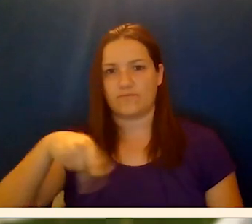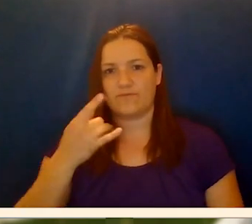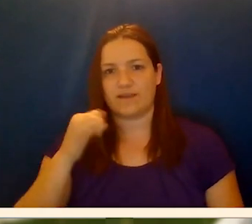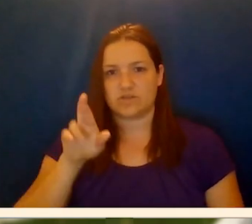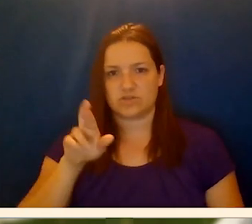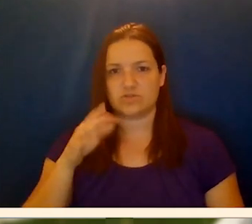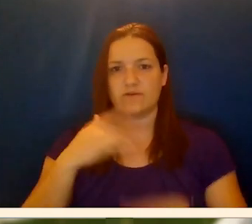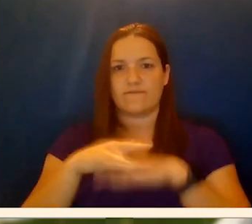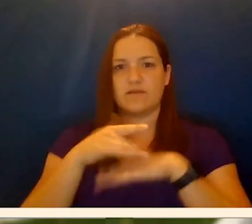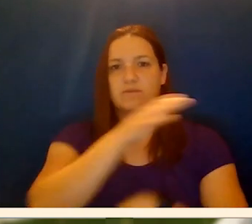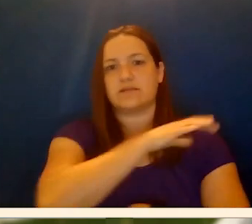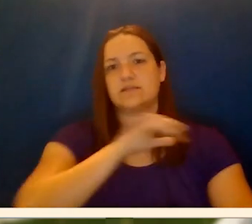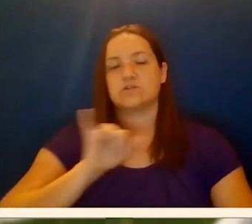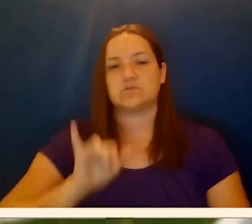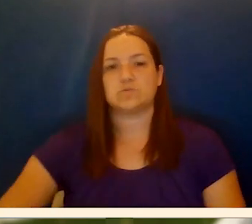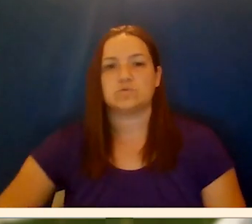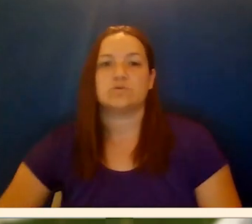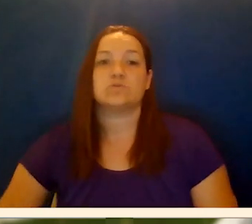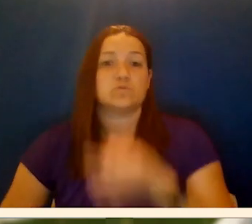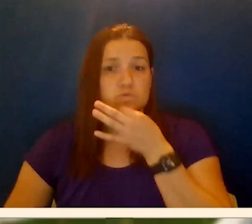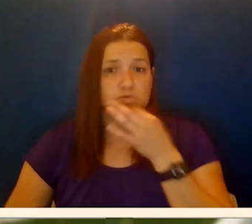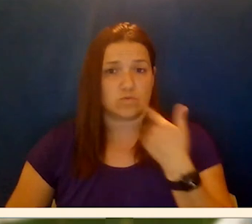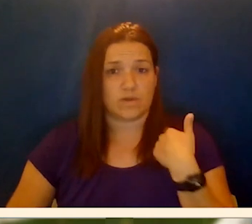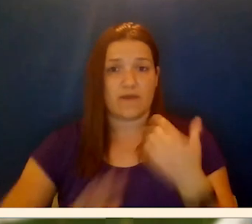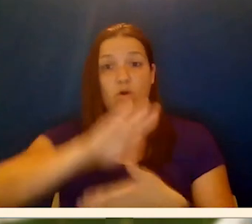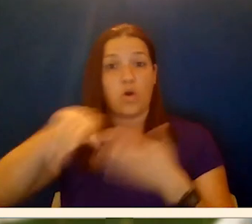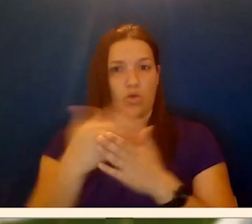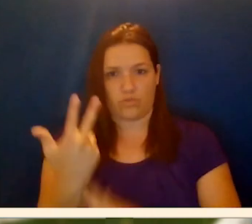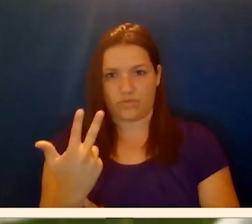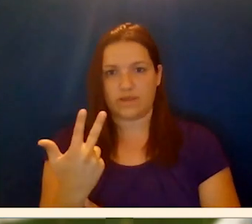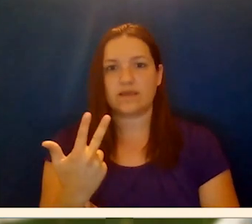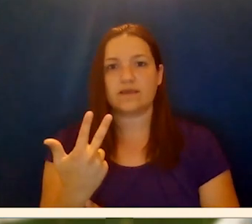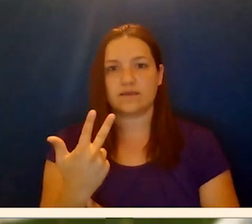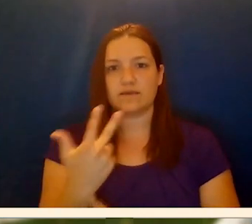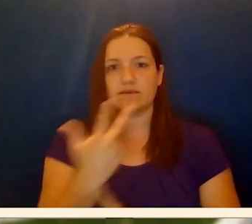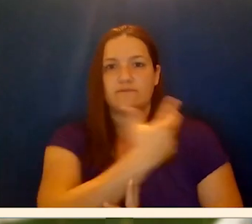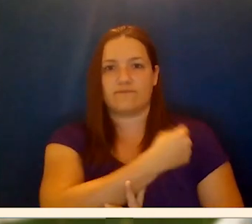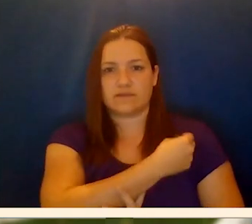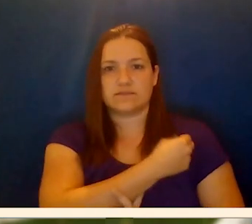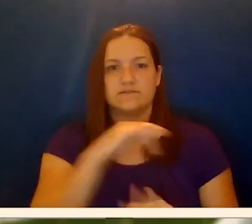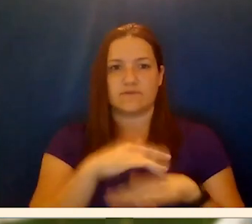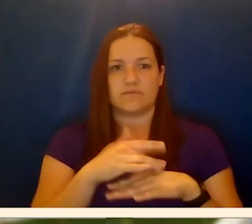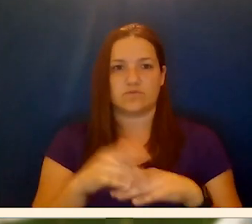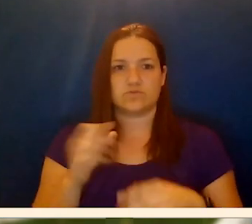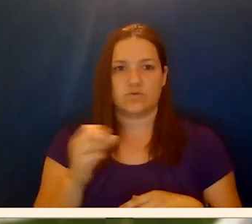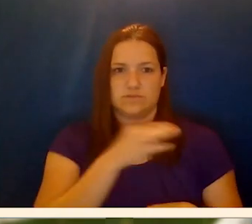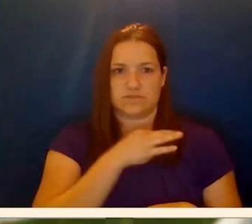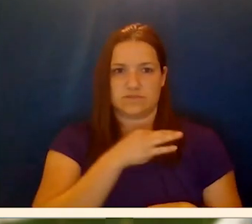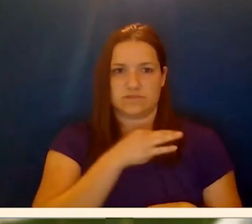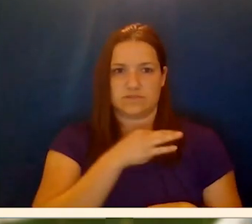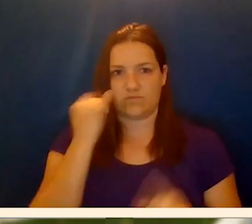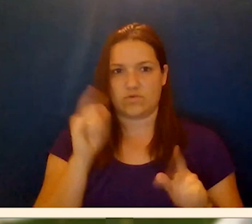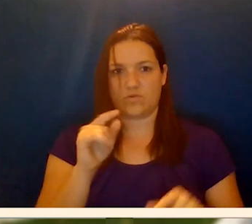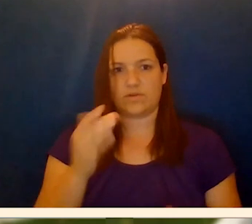we will have all three versions available. And so even employees would go to MyTurn to schedule those, or?